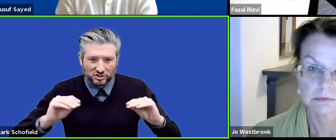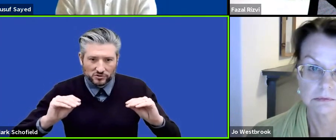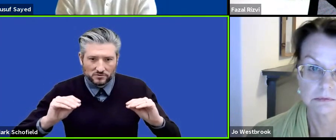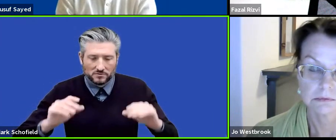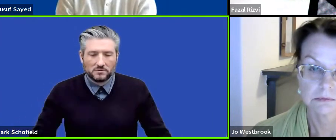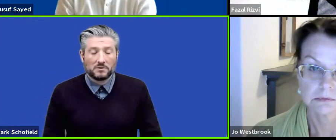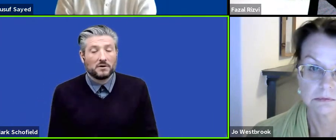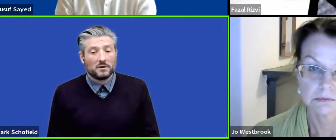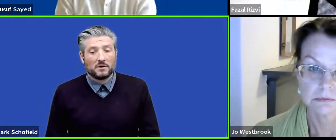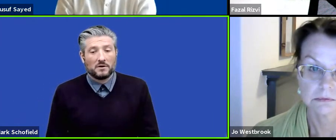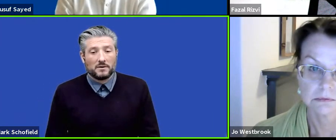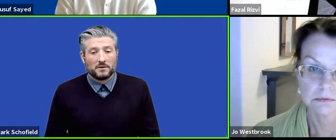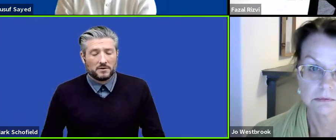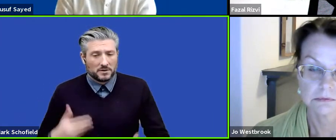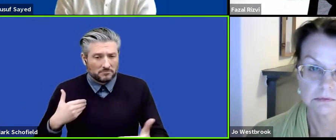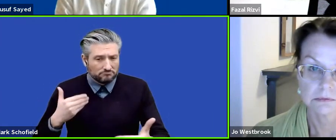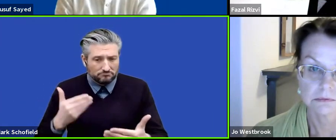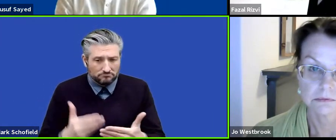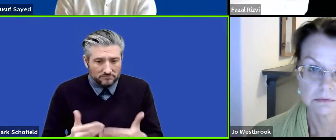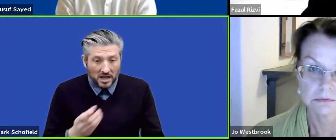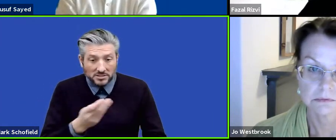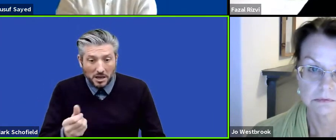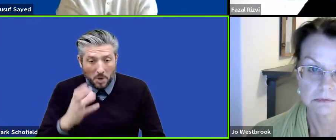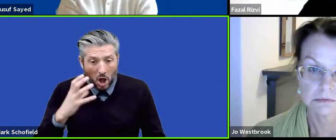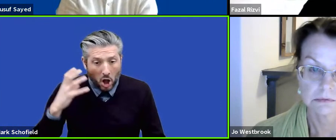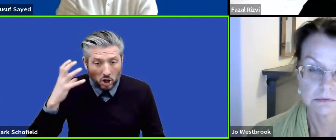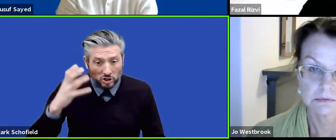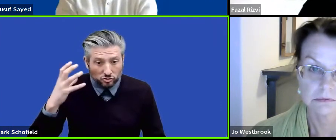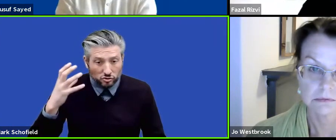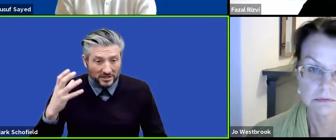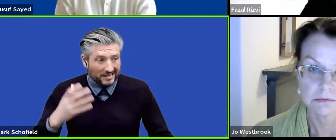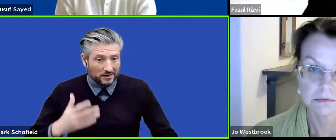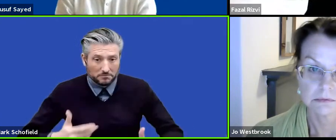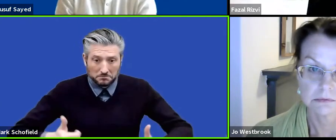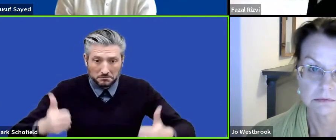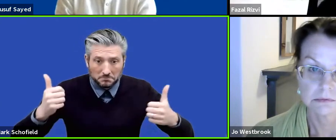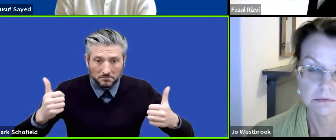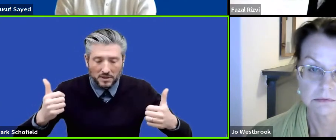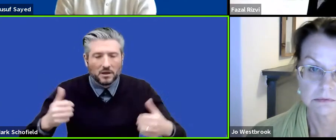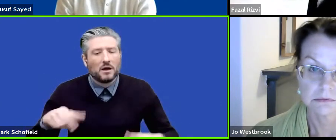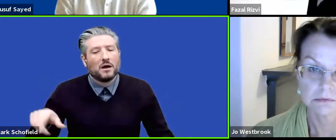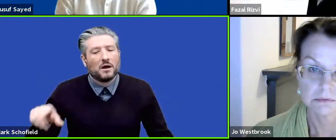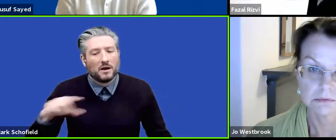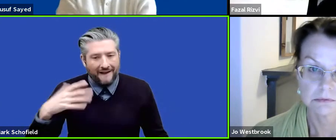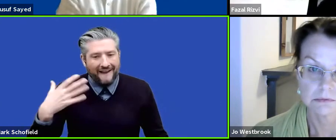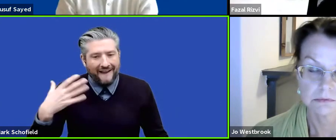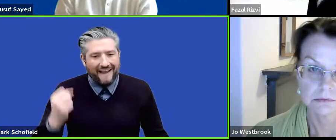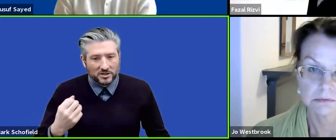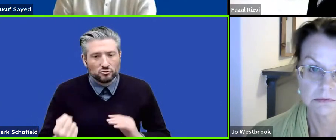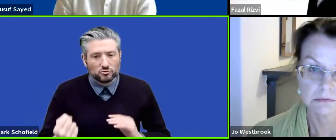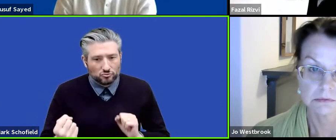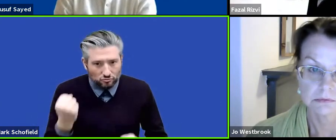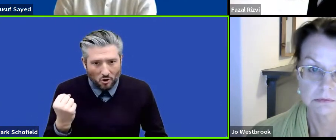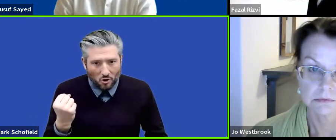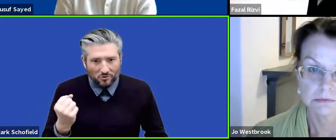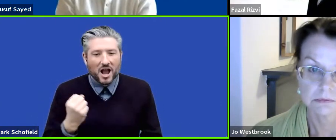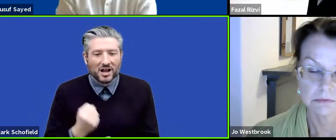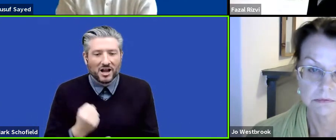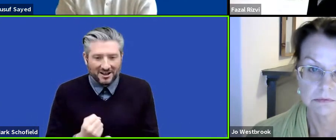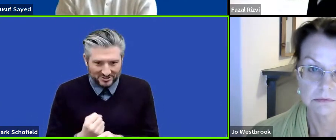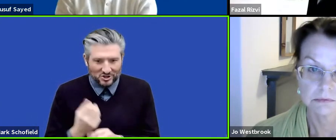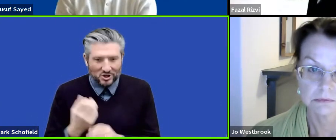are those countries with strong public education systems and strong governments with strong policy environments, such as